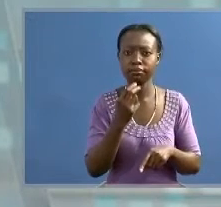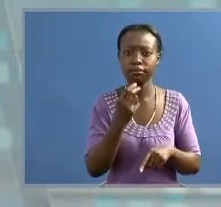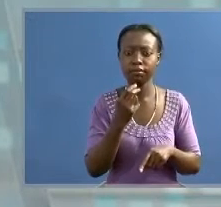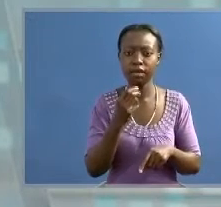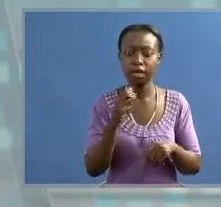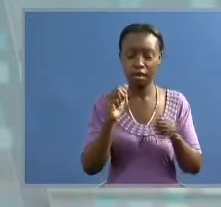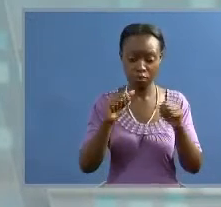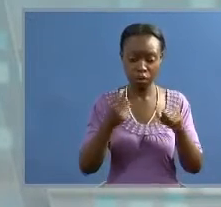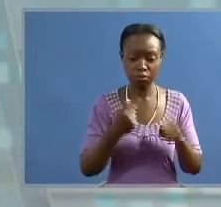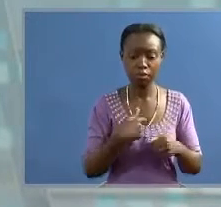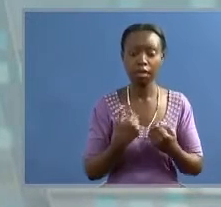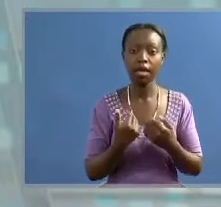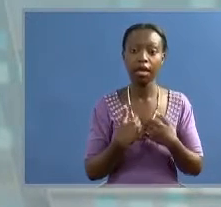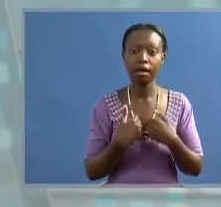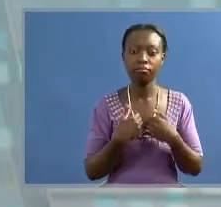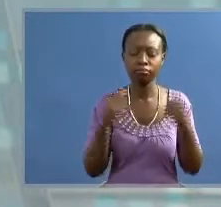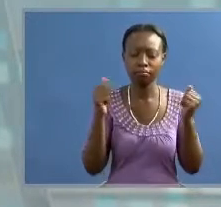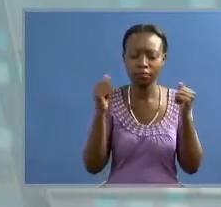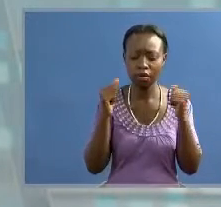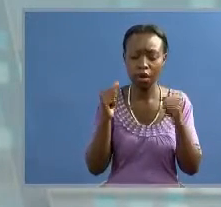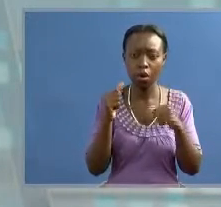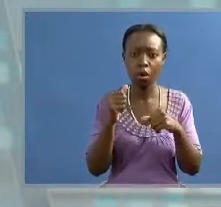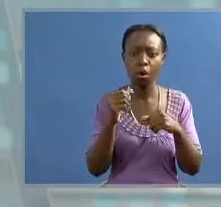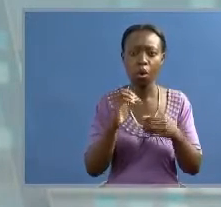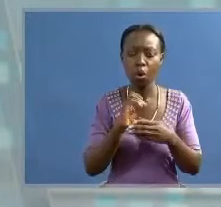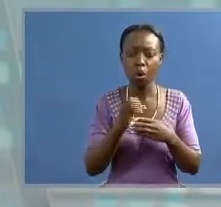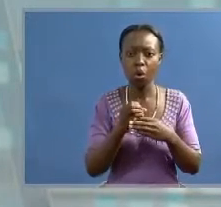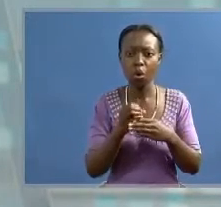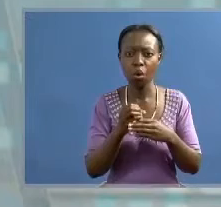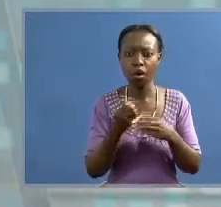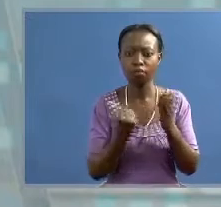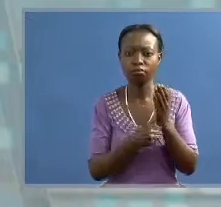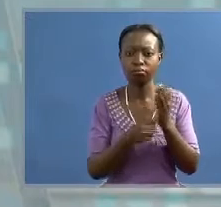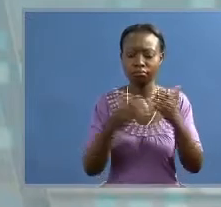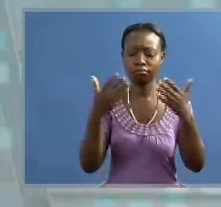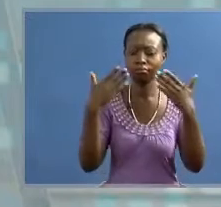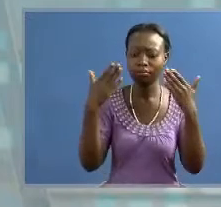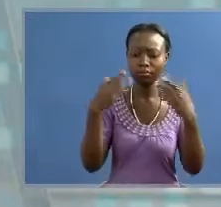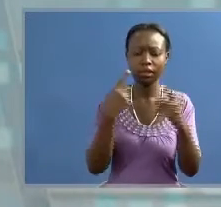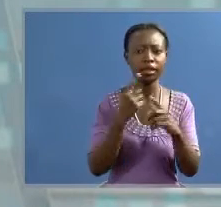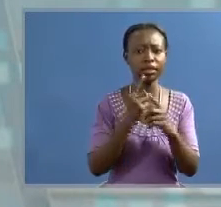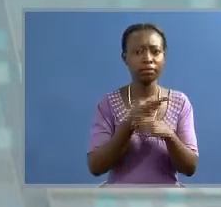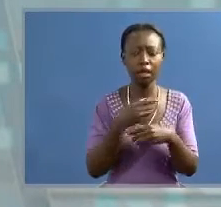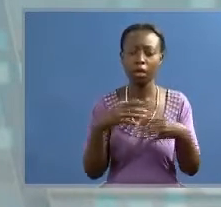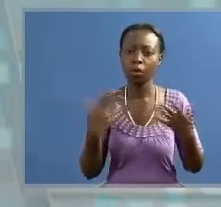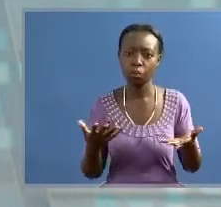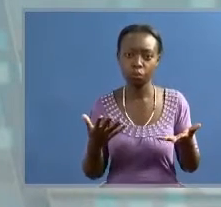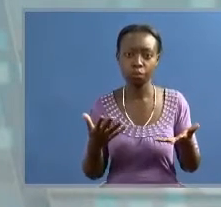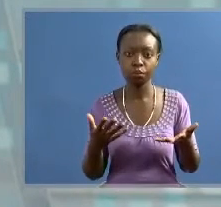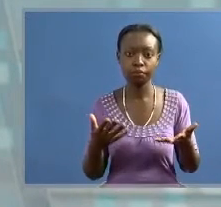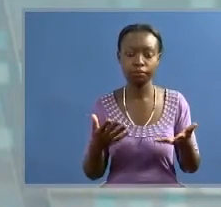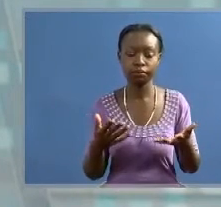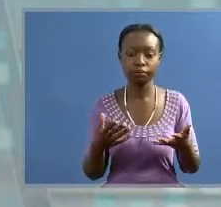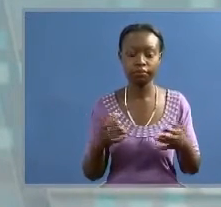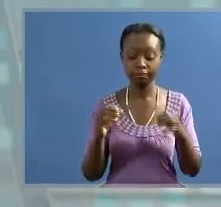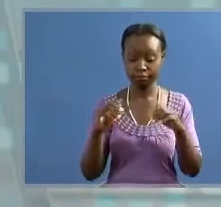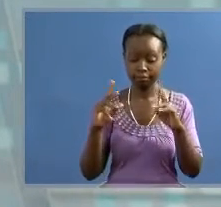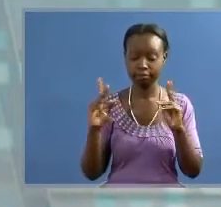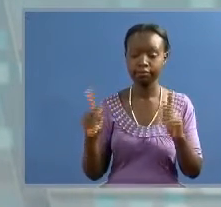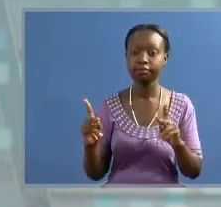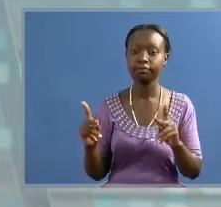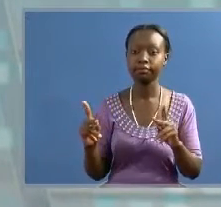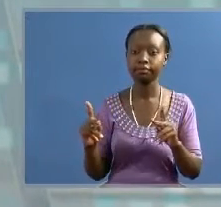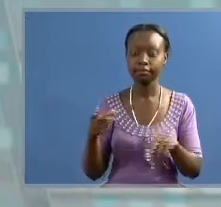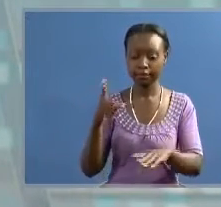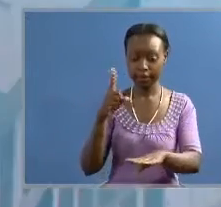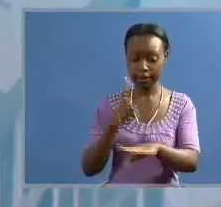might have a fever or might have problems breathing. How do you differentiate the two? Well, in